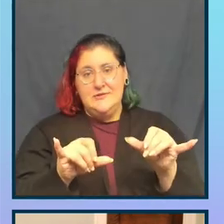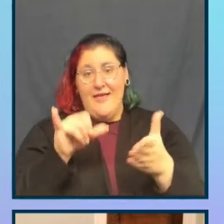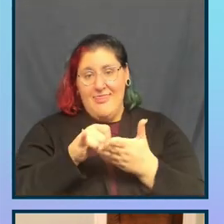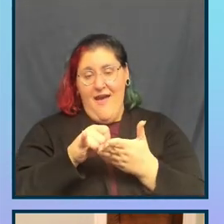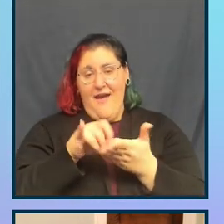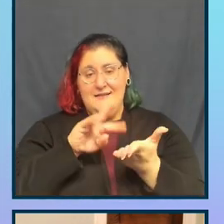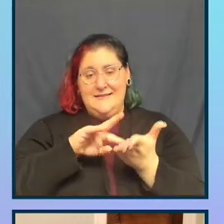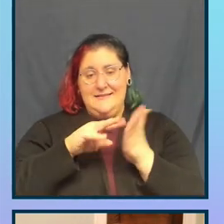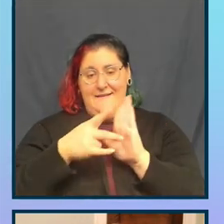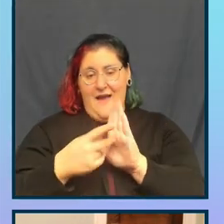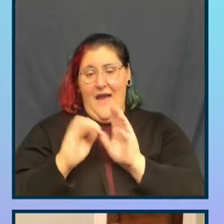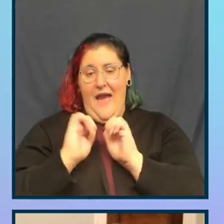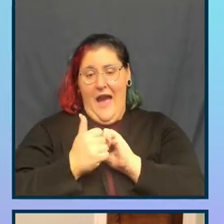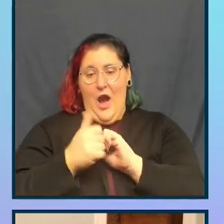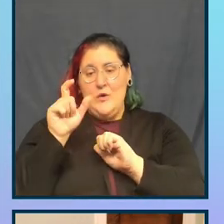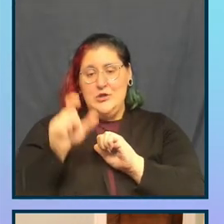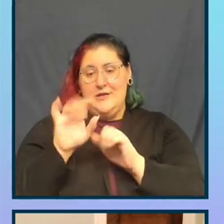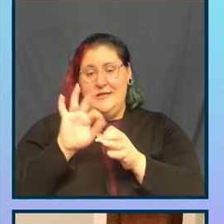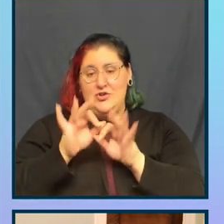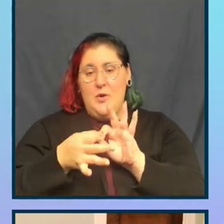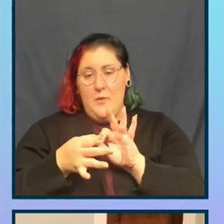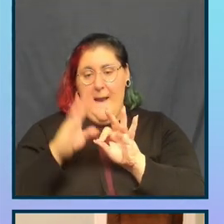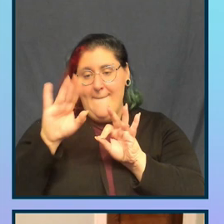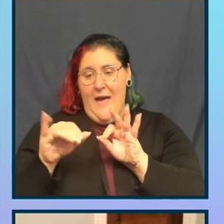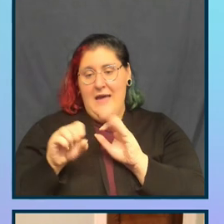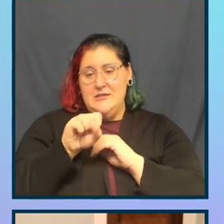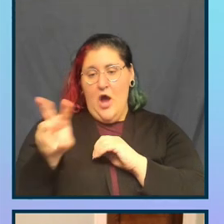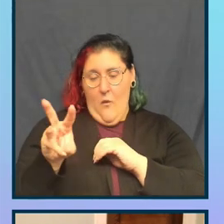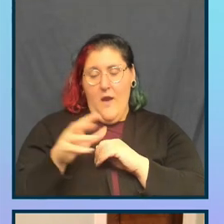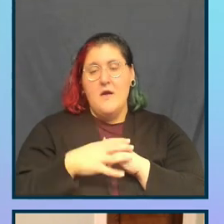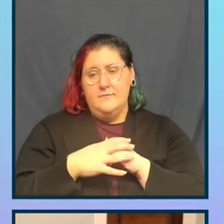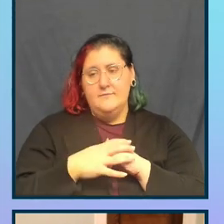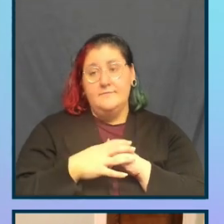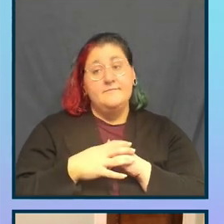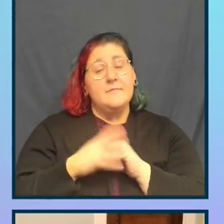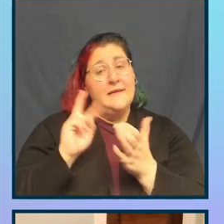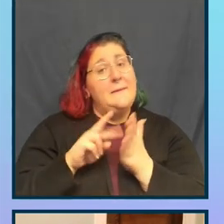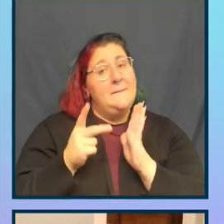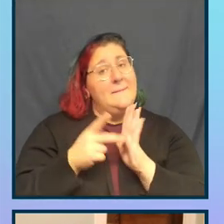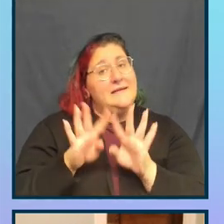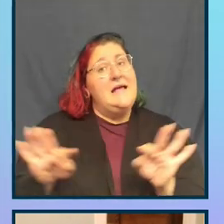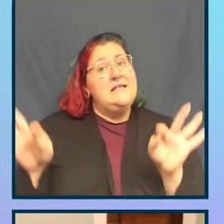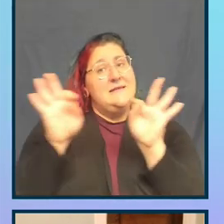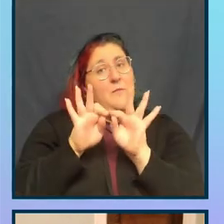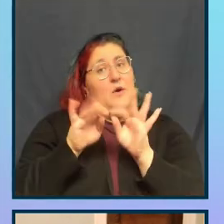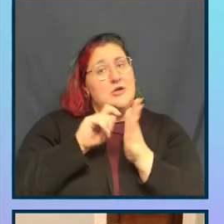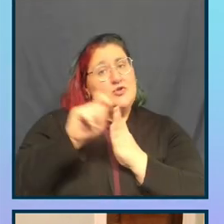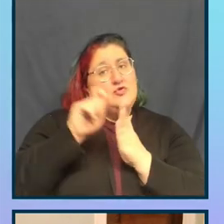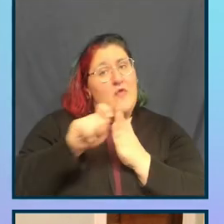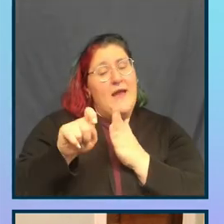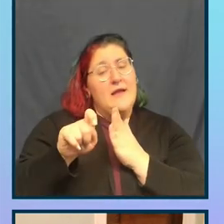agent. Therefore, it is vital to write semantic standards compliant